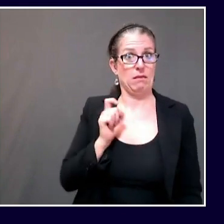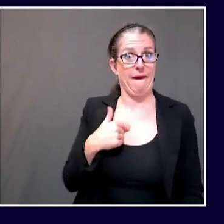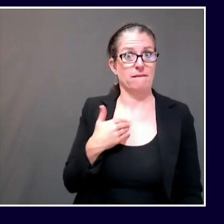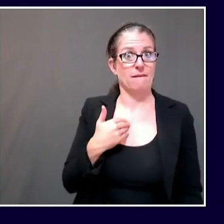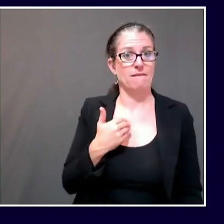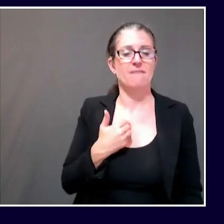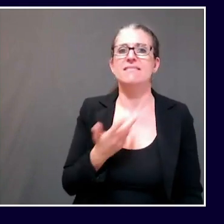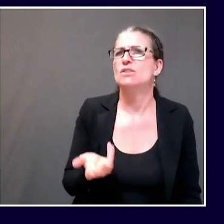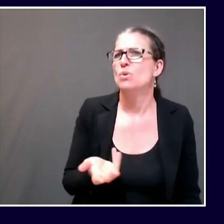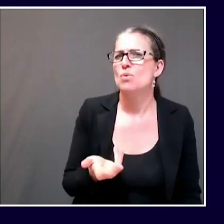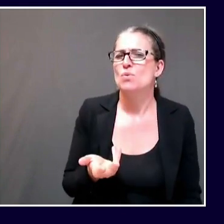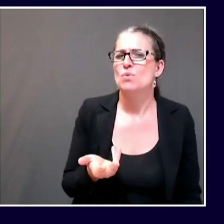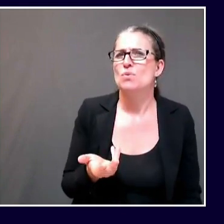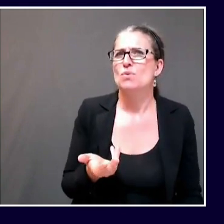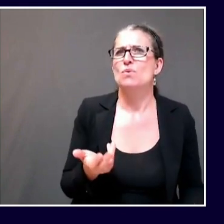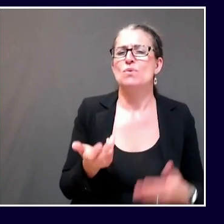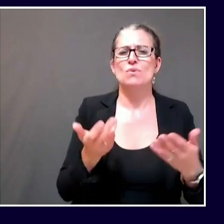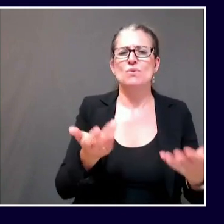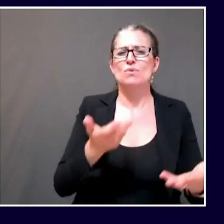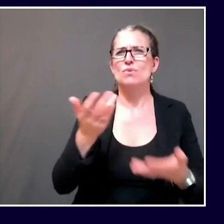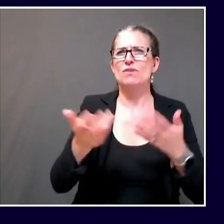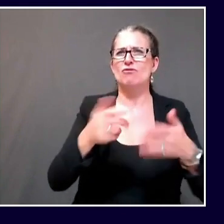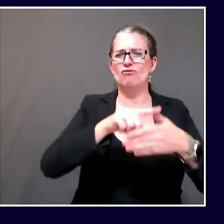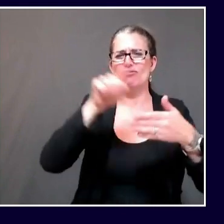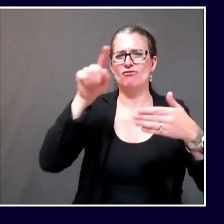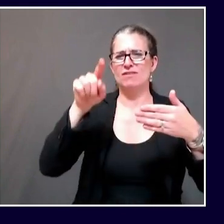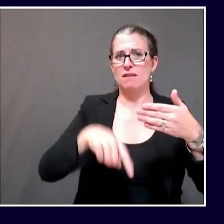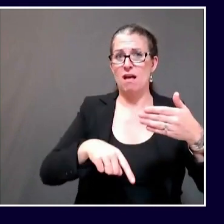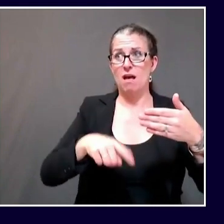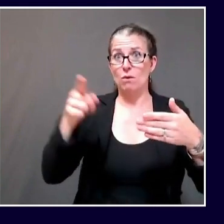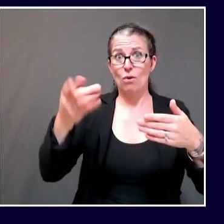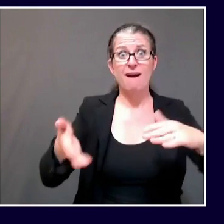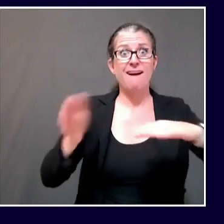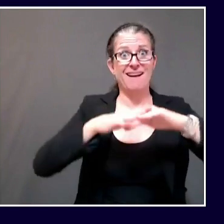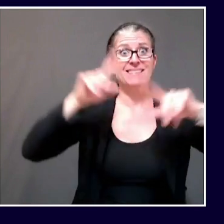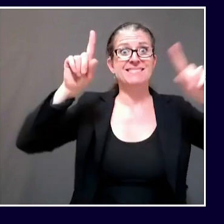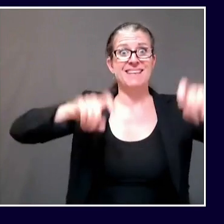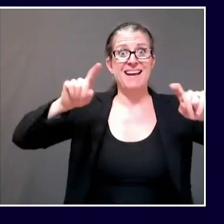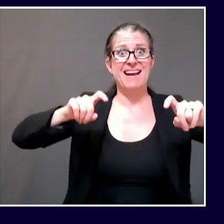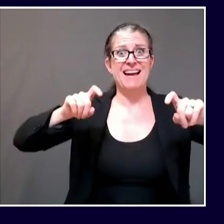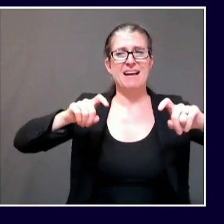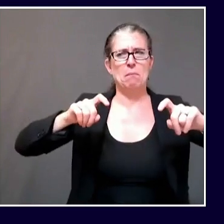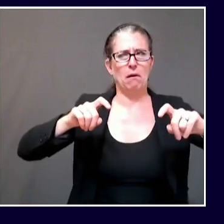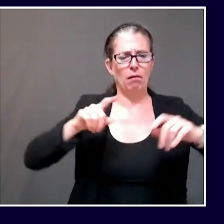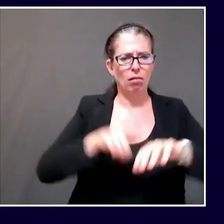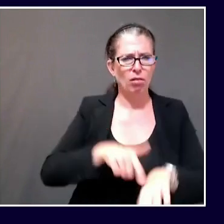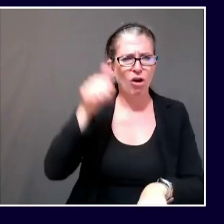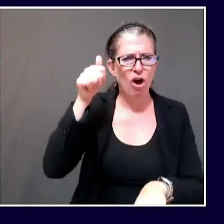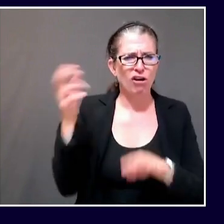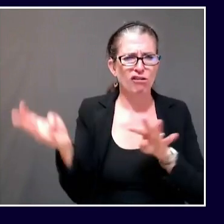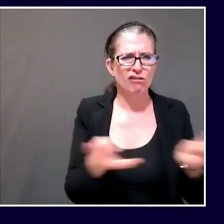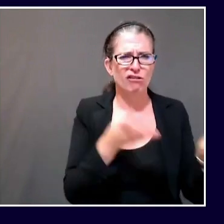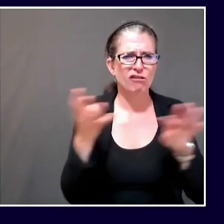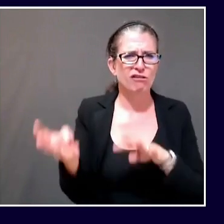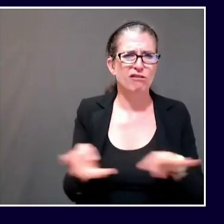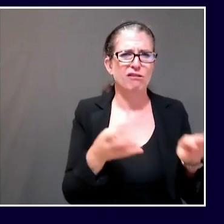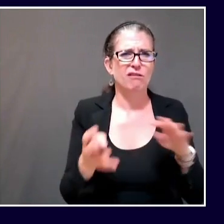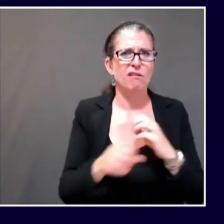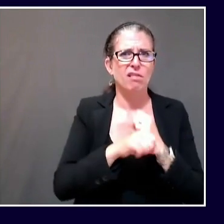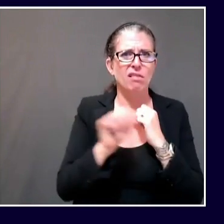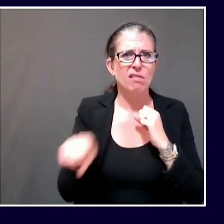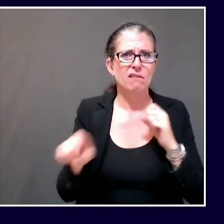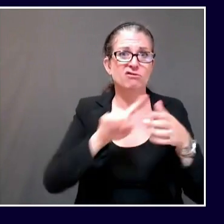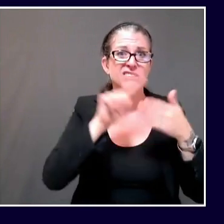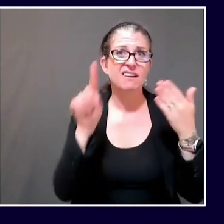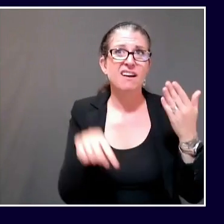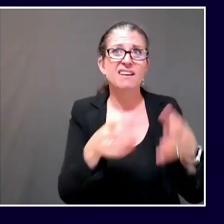timeline for results from the state lab? And two, what is the epidemiological value when